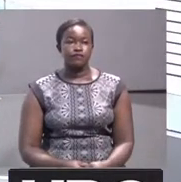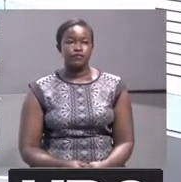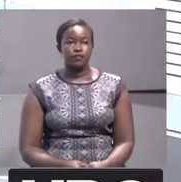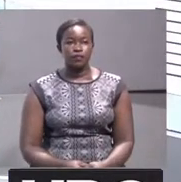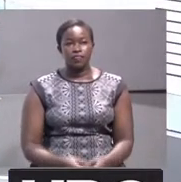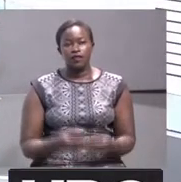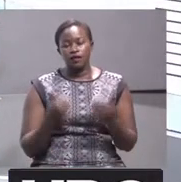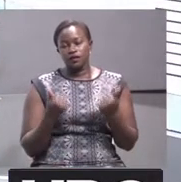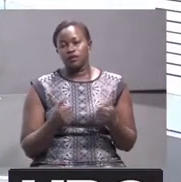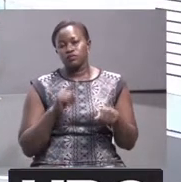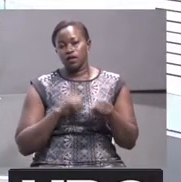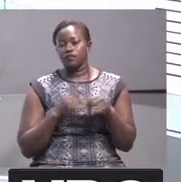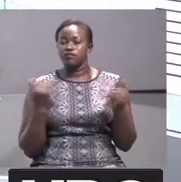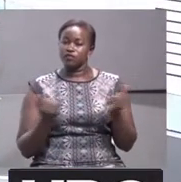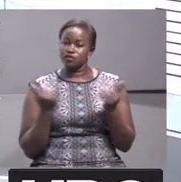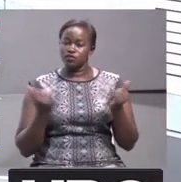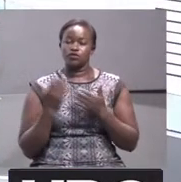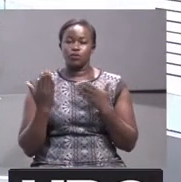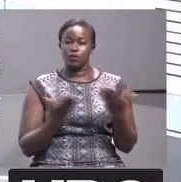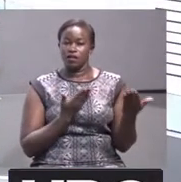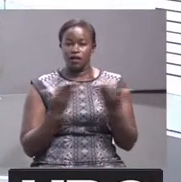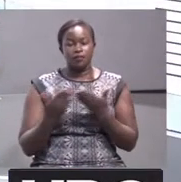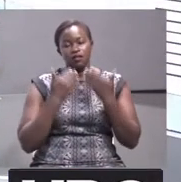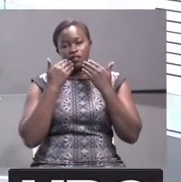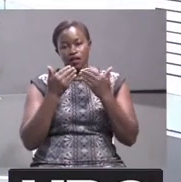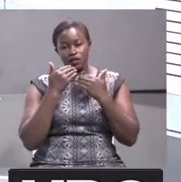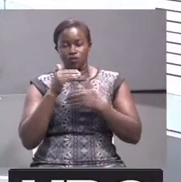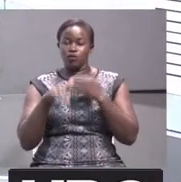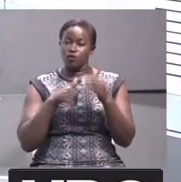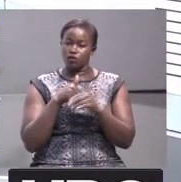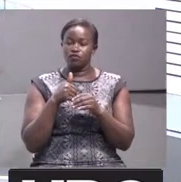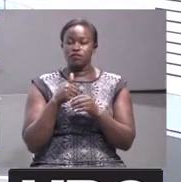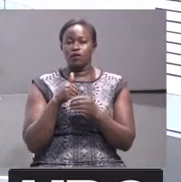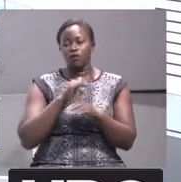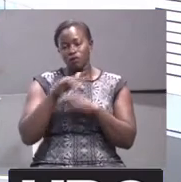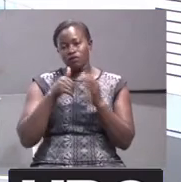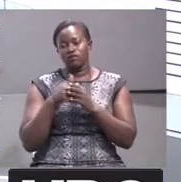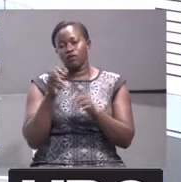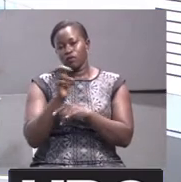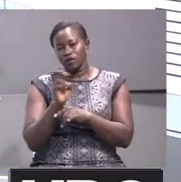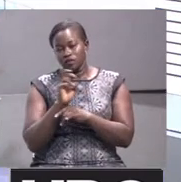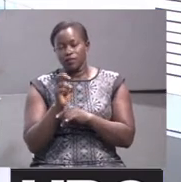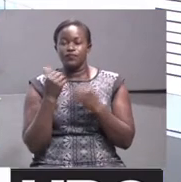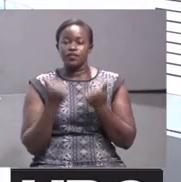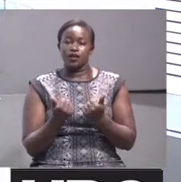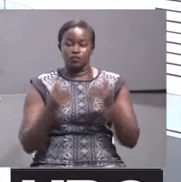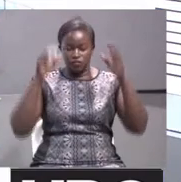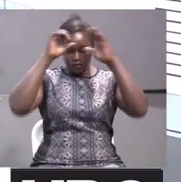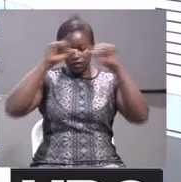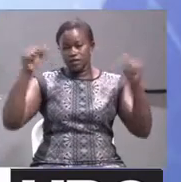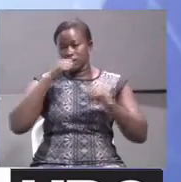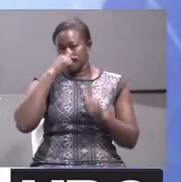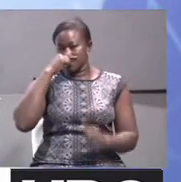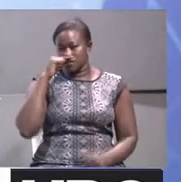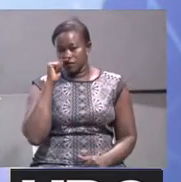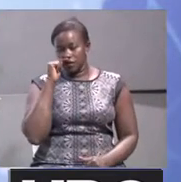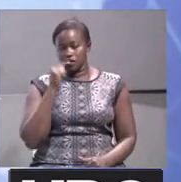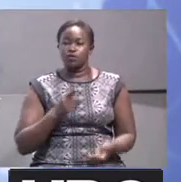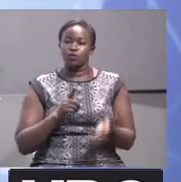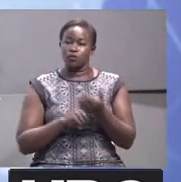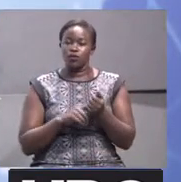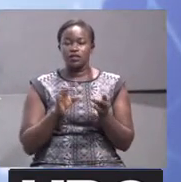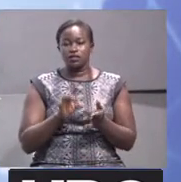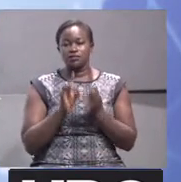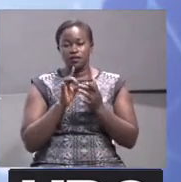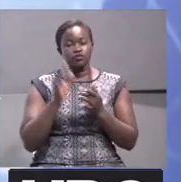It's news tonight. Welcome aboard. Thank you so much for tuning in. In our first story this evening, President Yoweri Kaguta Museveni has received a